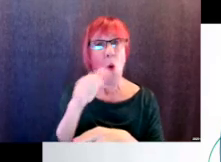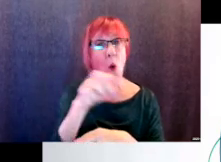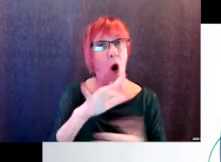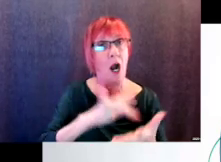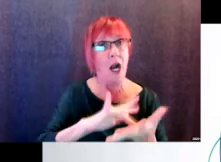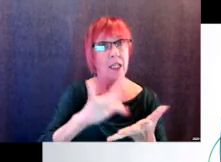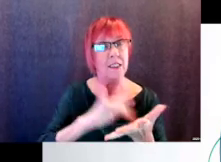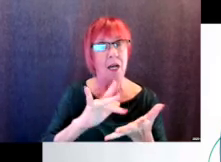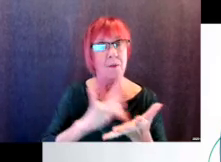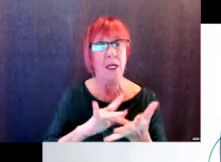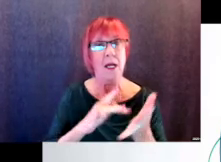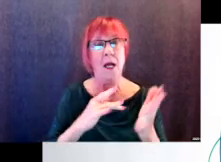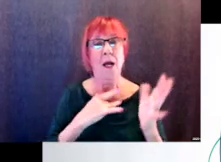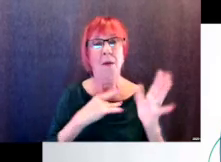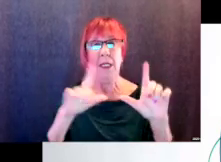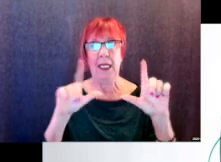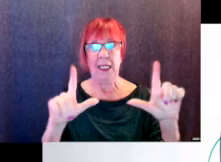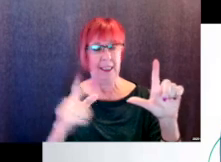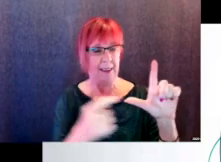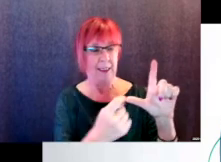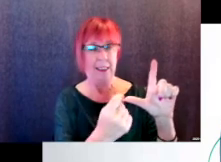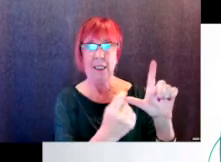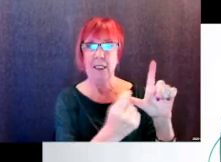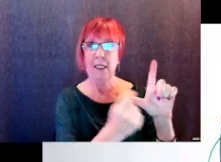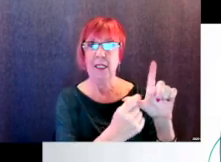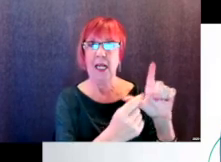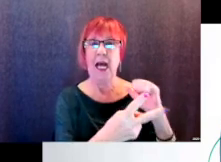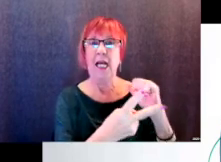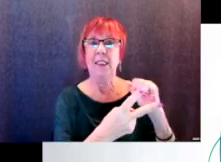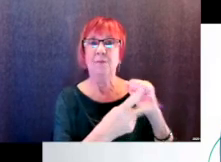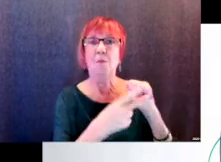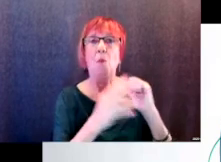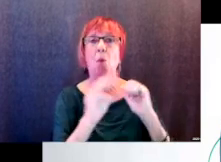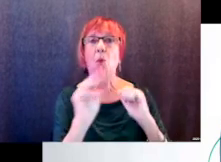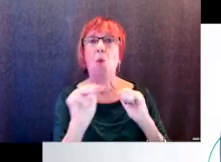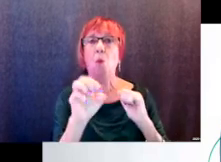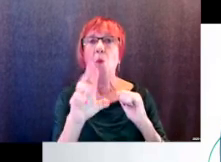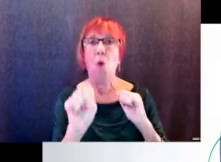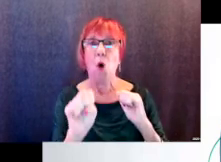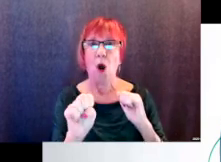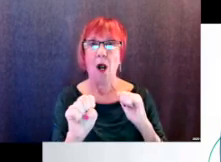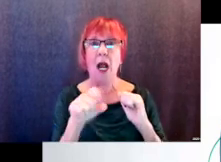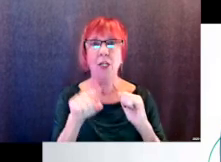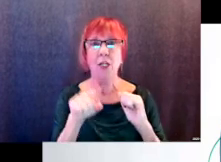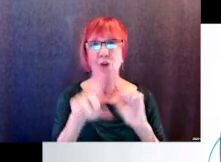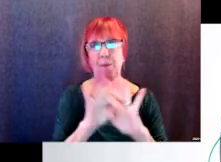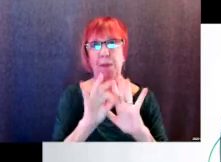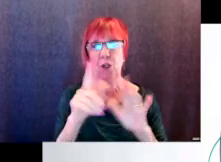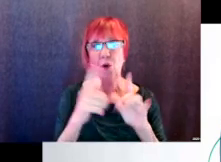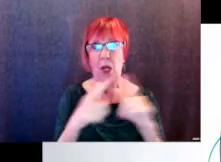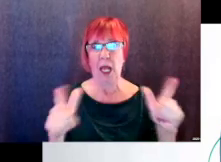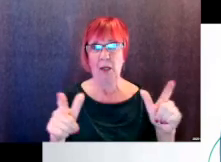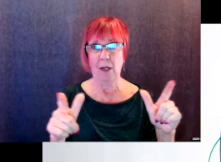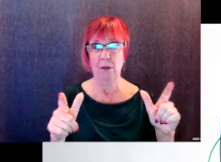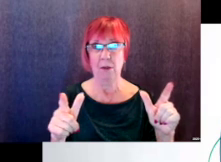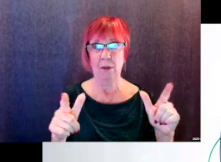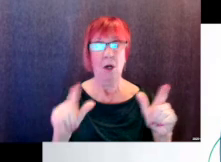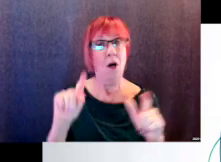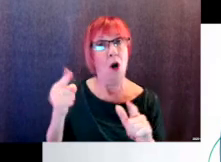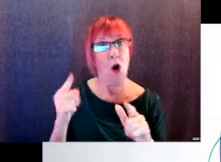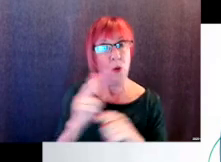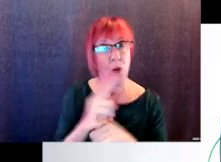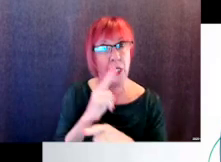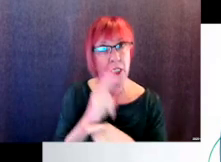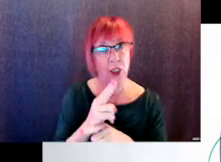share program updates, and coordinate presentations on topics of public interest. I would like to